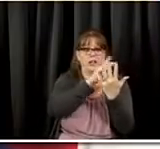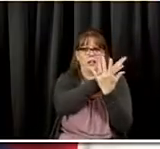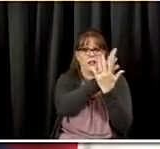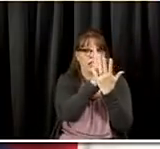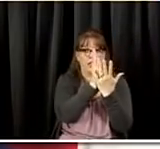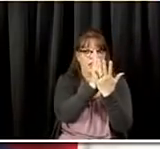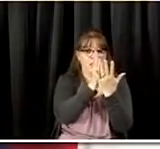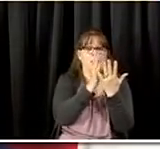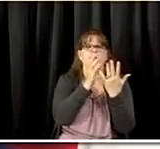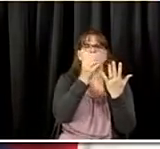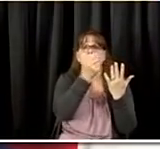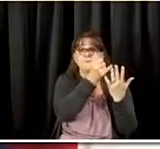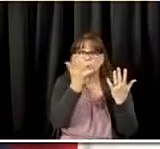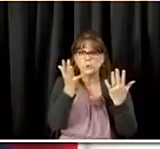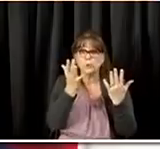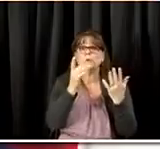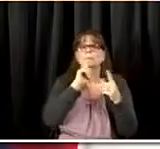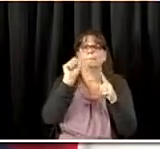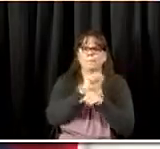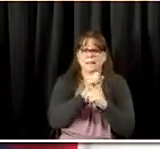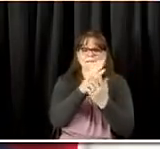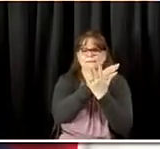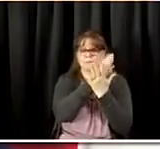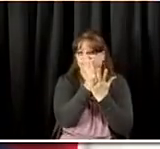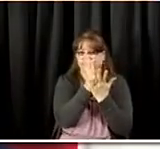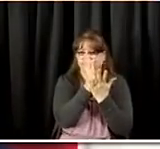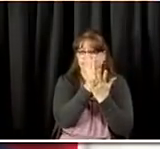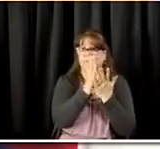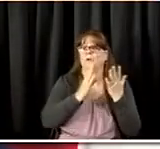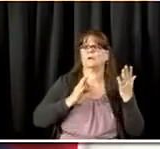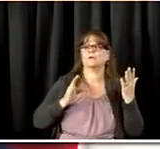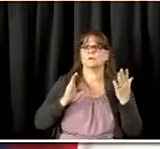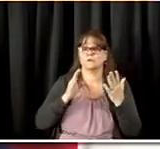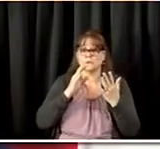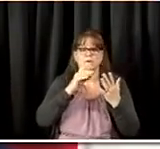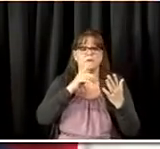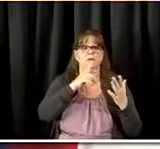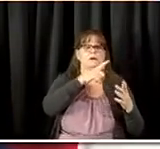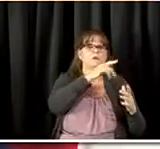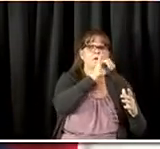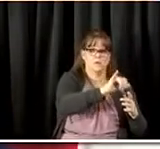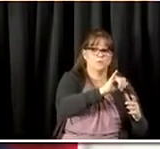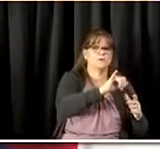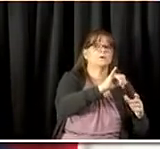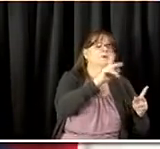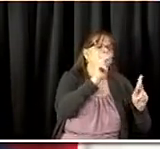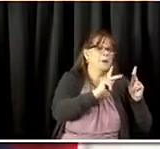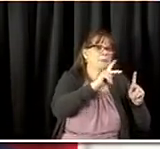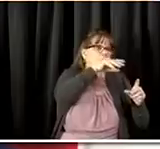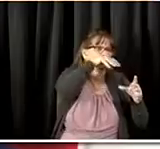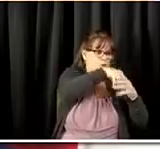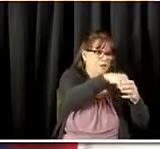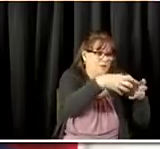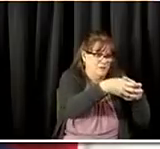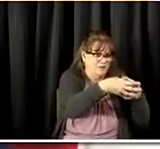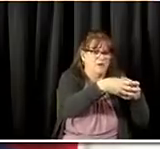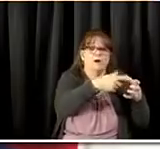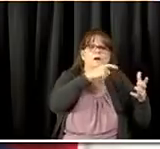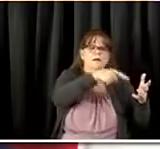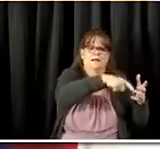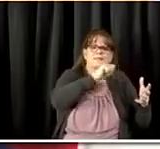among individuals who are not regularly interacting with other members of the broader community in that particular